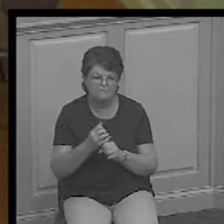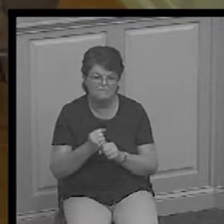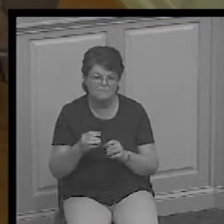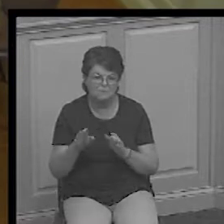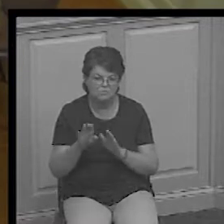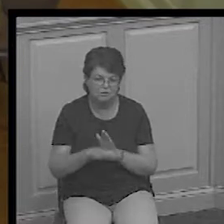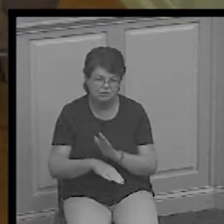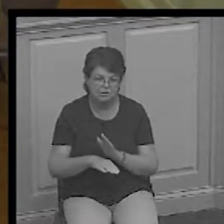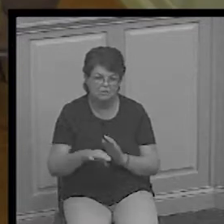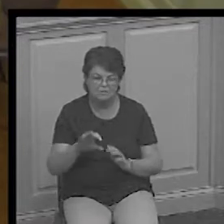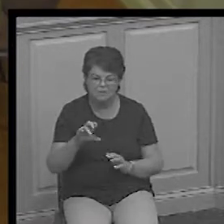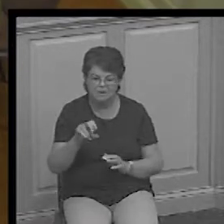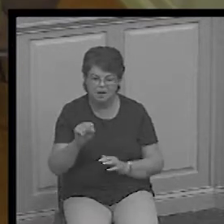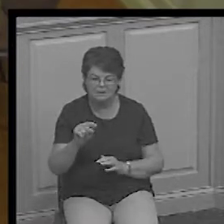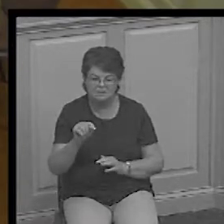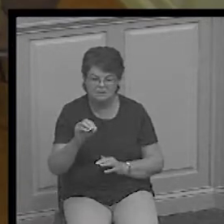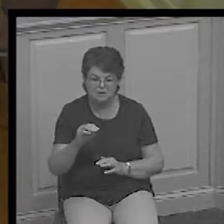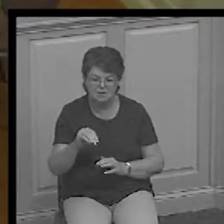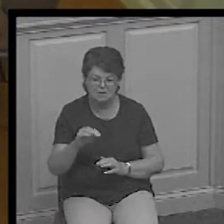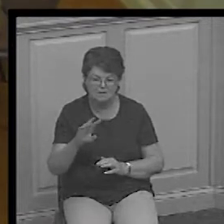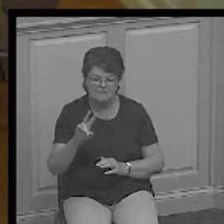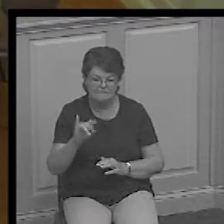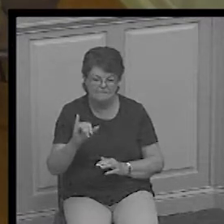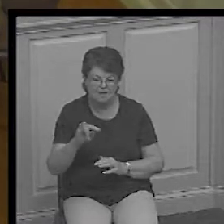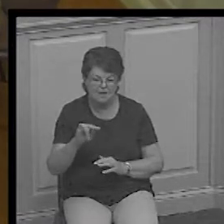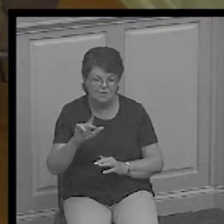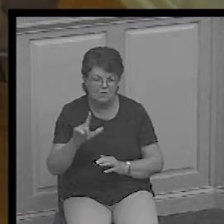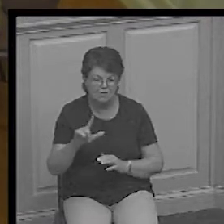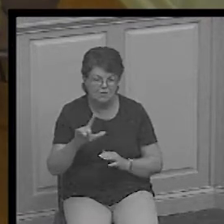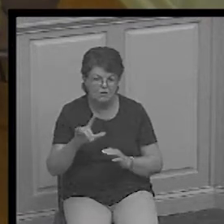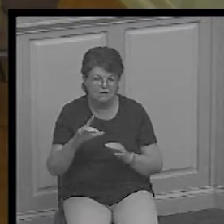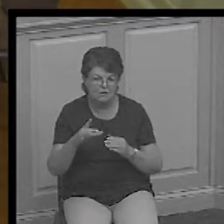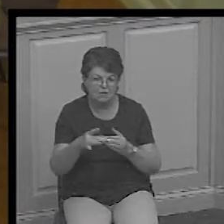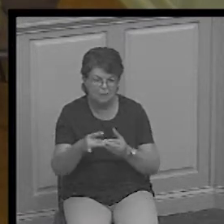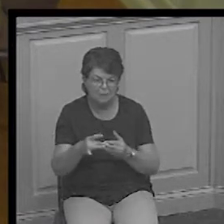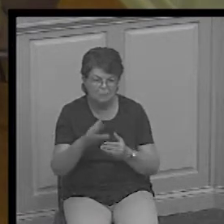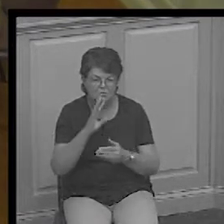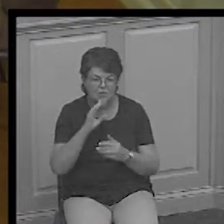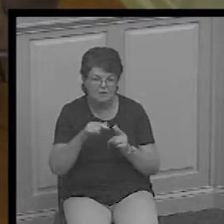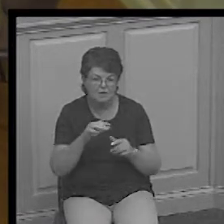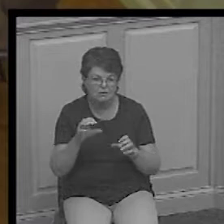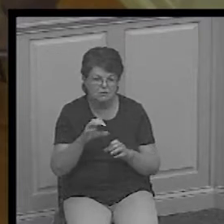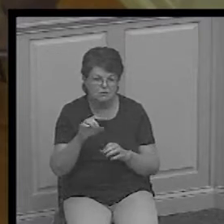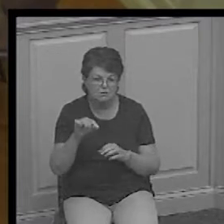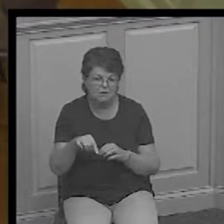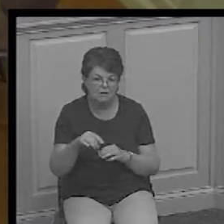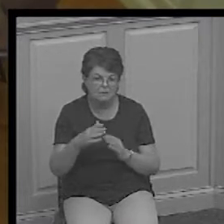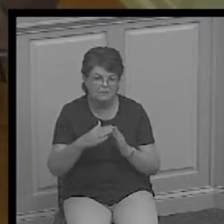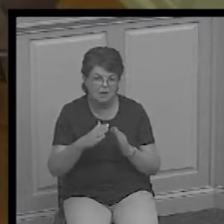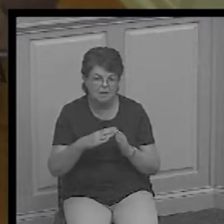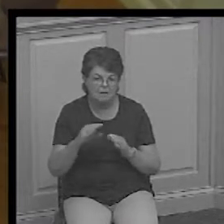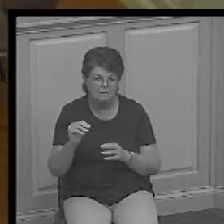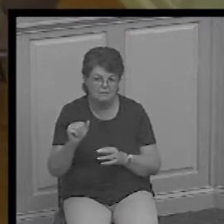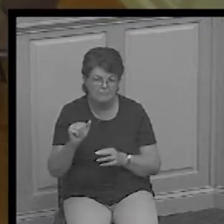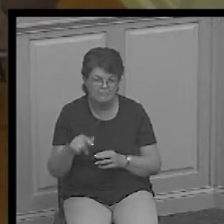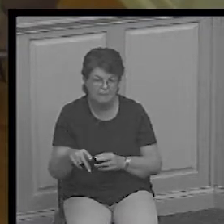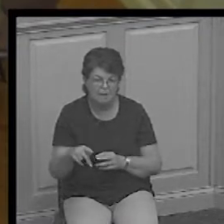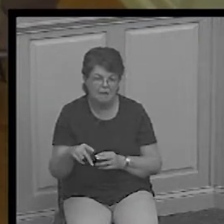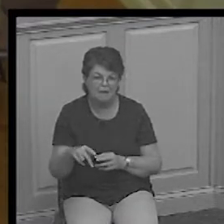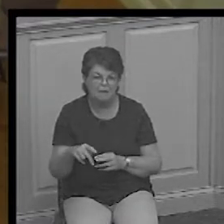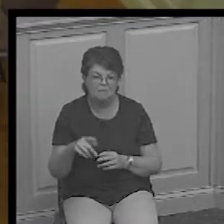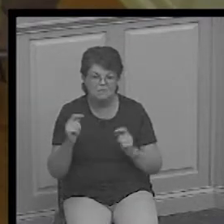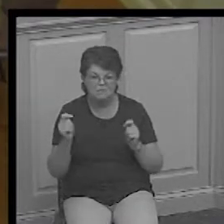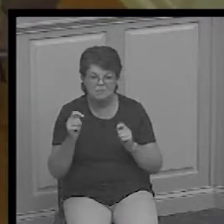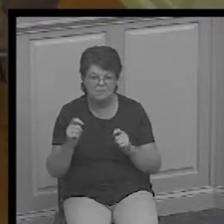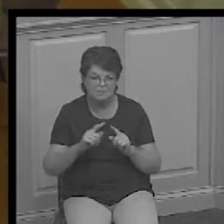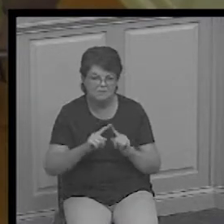inexpensive vinyl, custom vinyl clings that would go in the windows of those. And we've talked about doing a downtown map. We've talked about celebrating